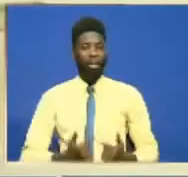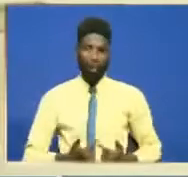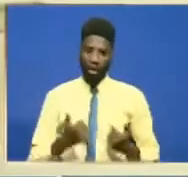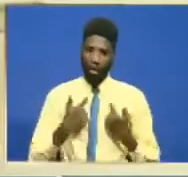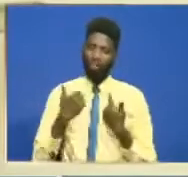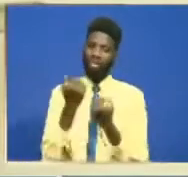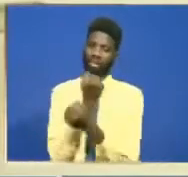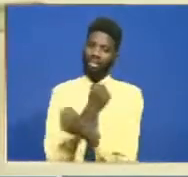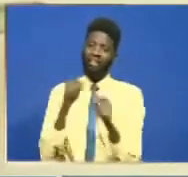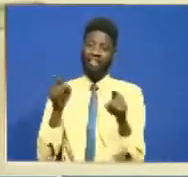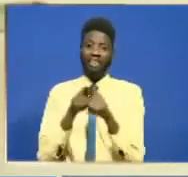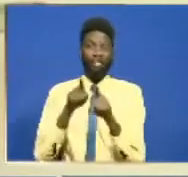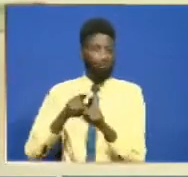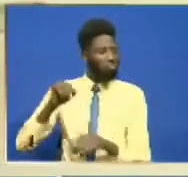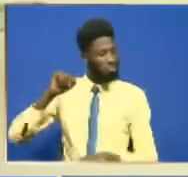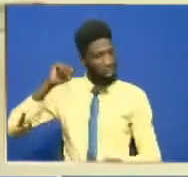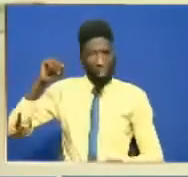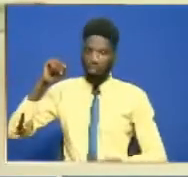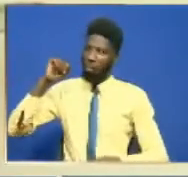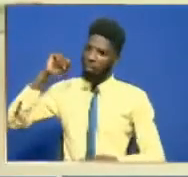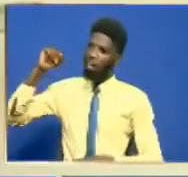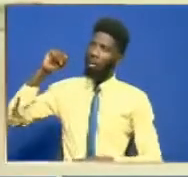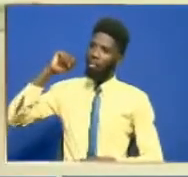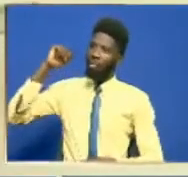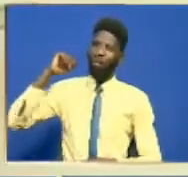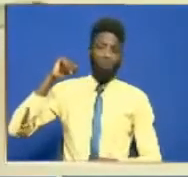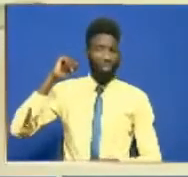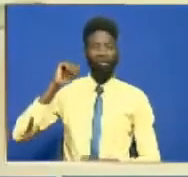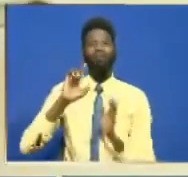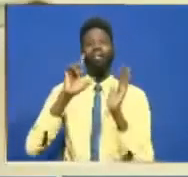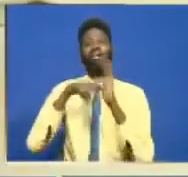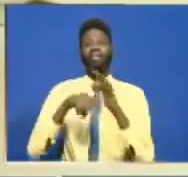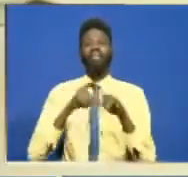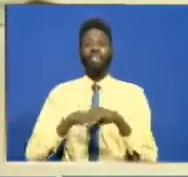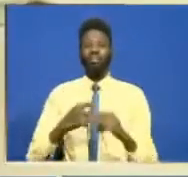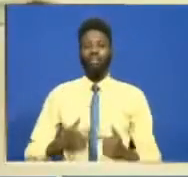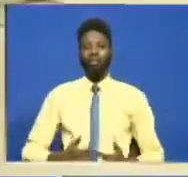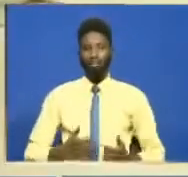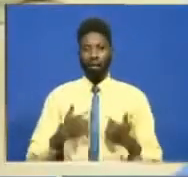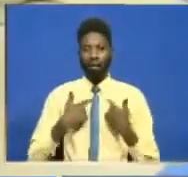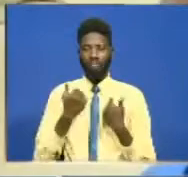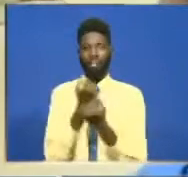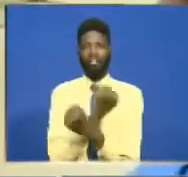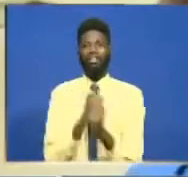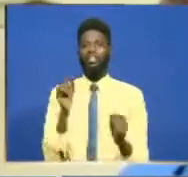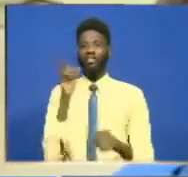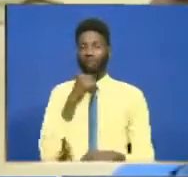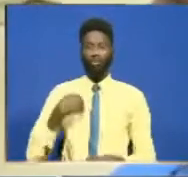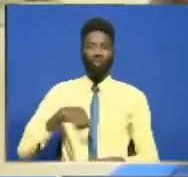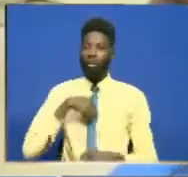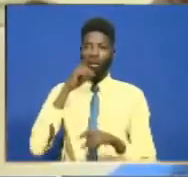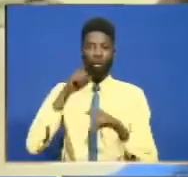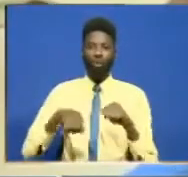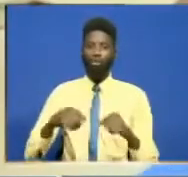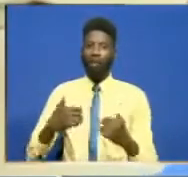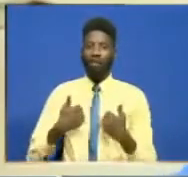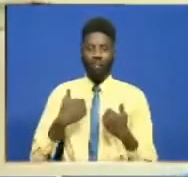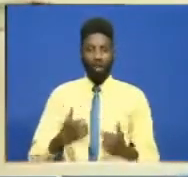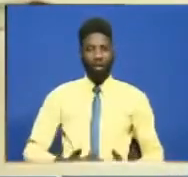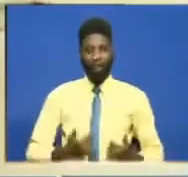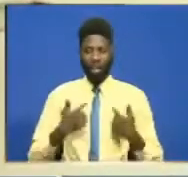this politicking where we can do politics after we have saved life. Okay. We will not have life that will celebrate what they are